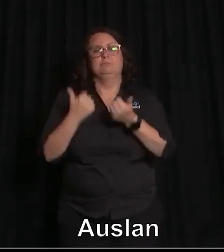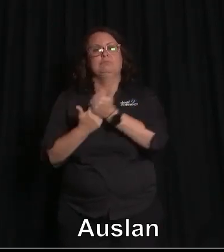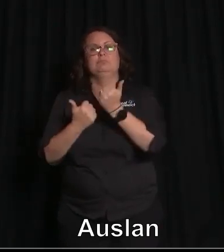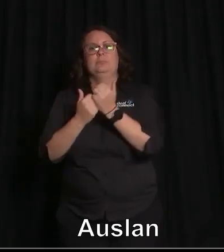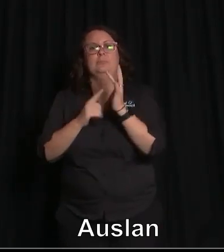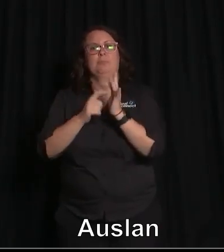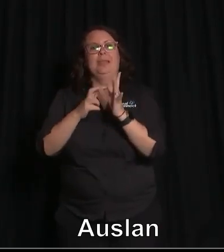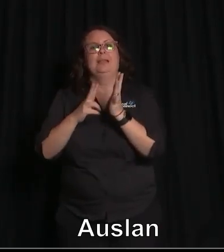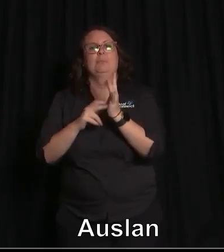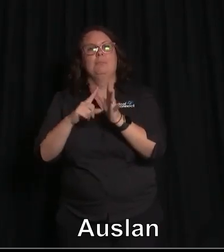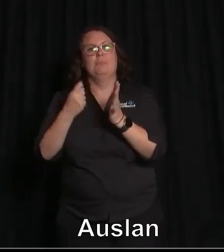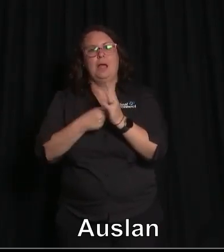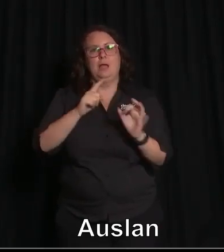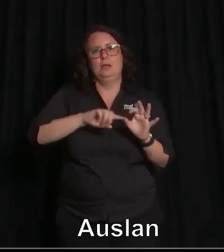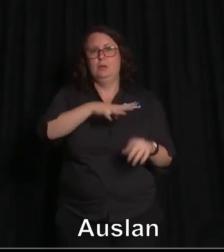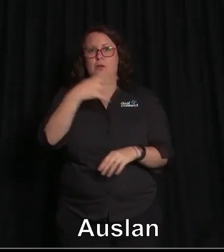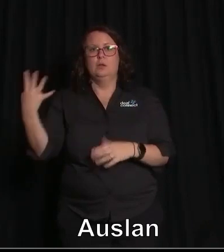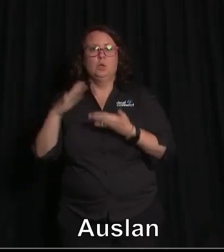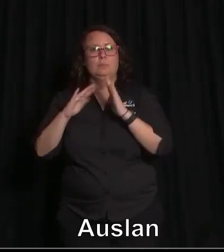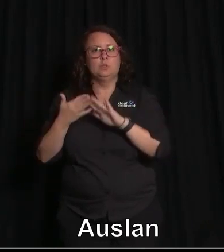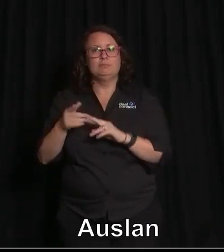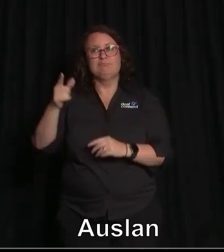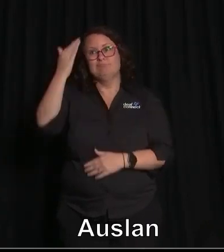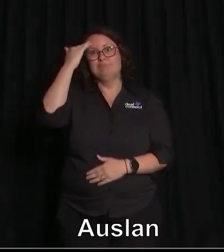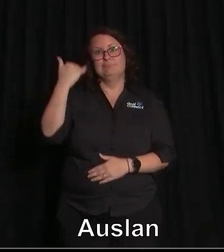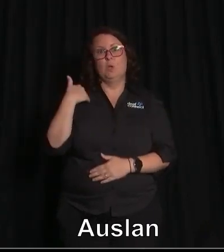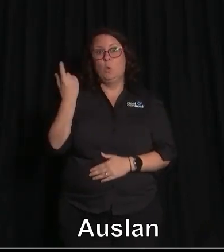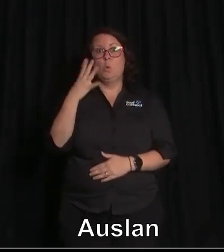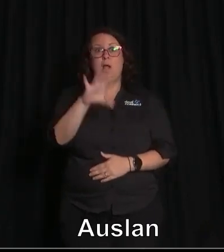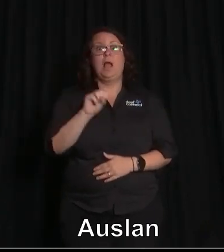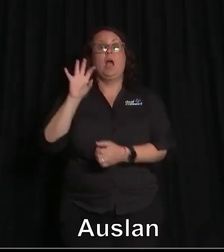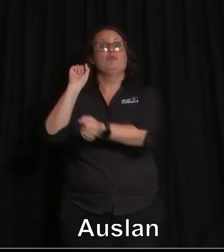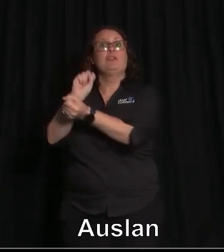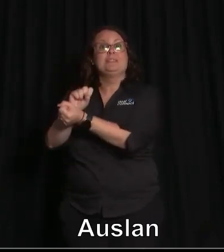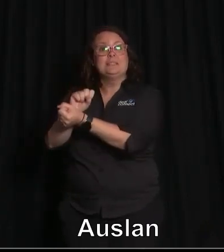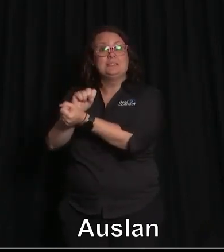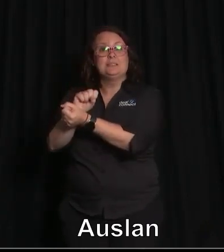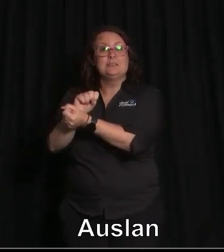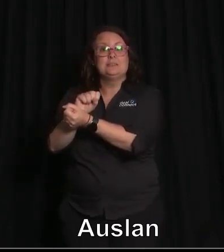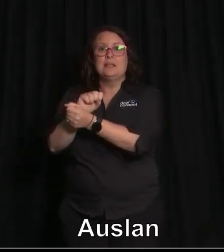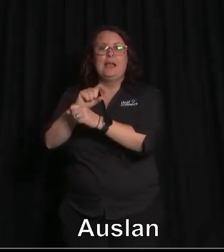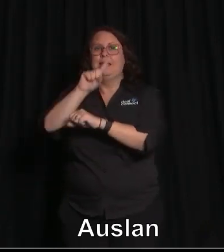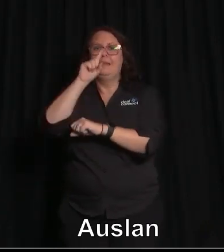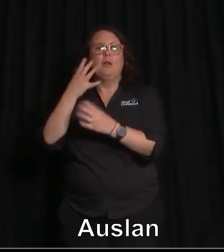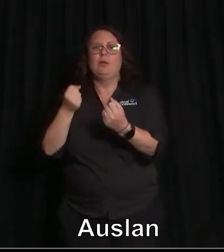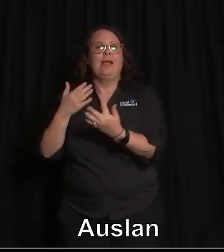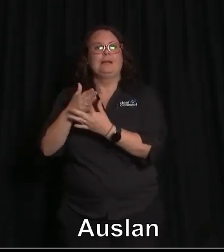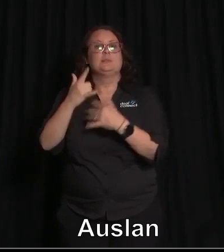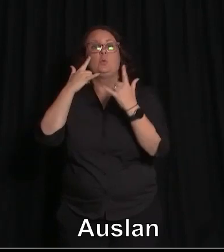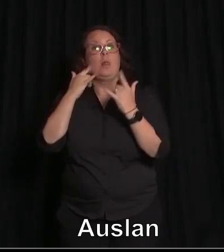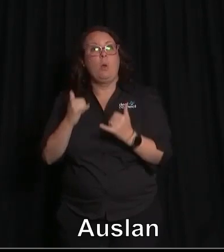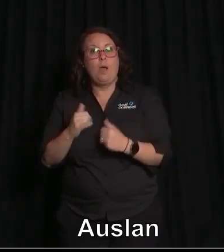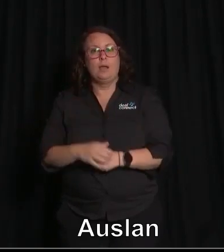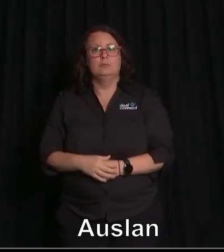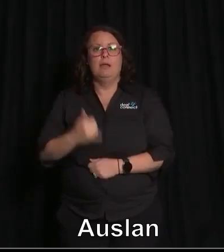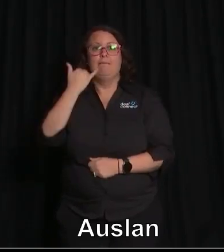And Ajita gave us the reality that those who are arrested are often refused access to lawyers. Their